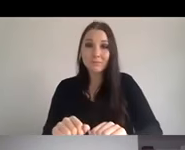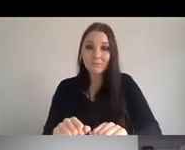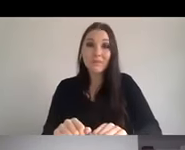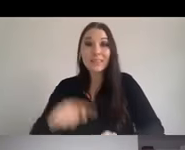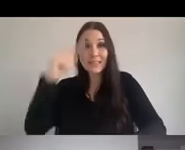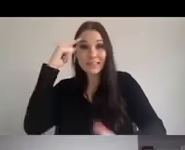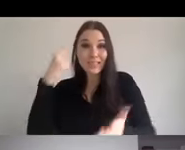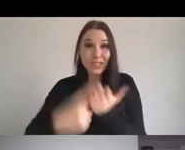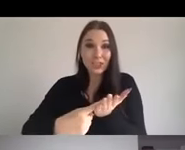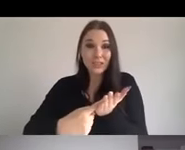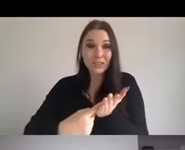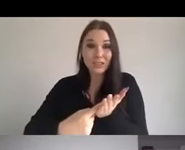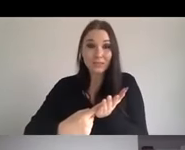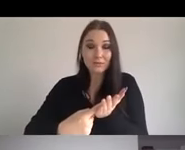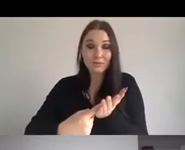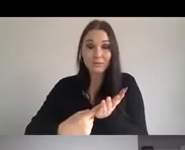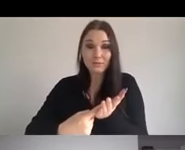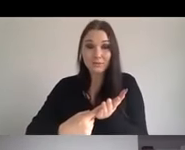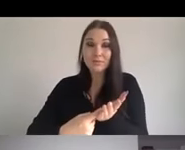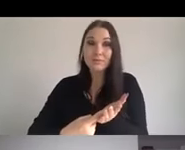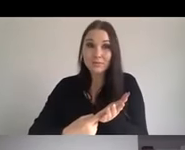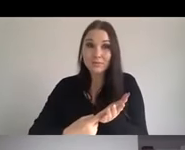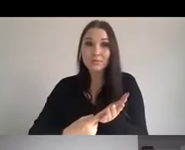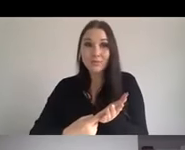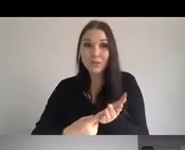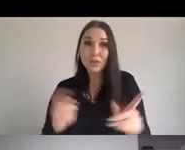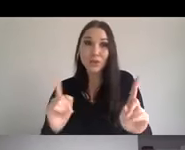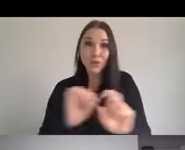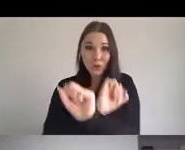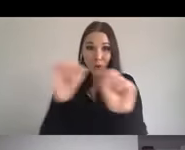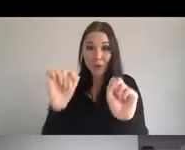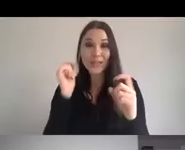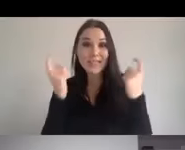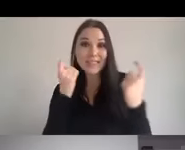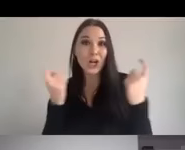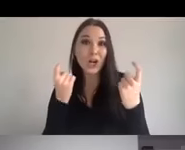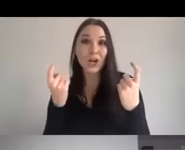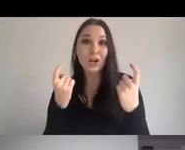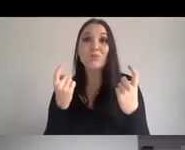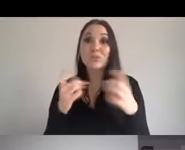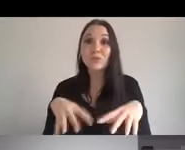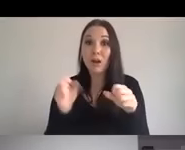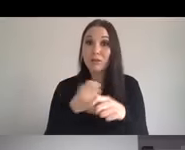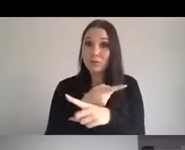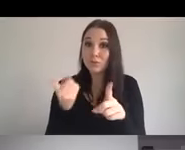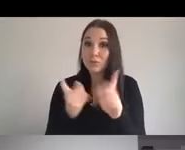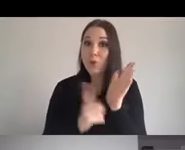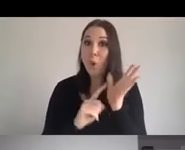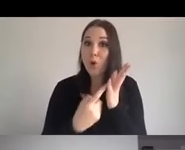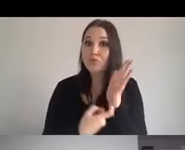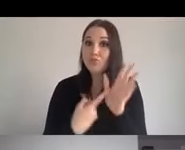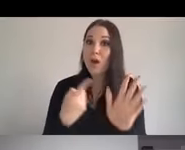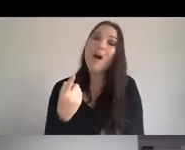decisions, I suppose what do you consider? And if we start off with you, Laura, like what comes